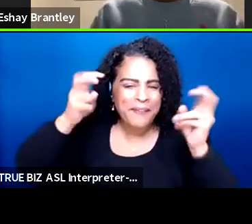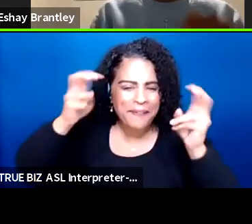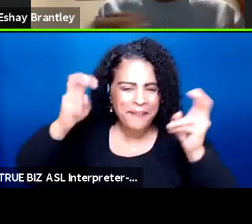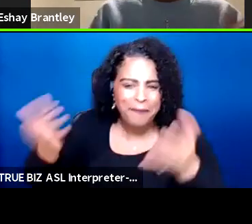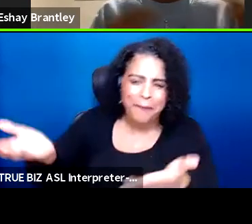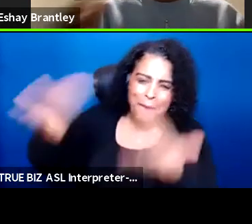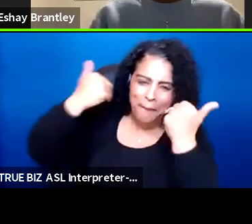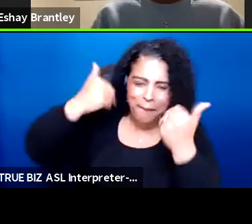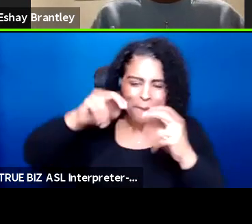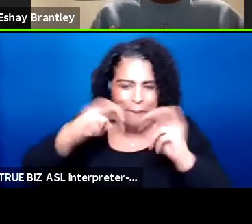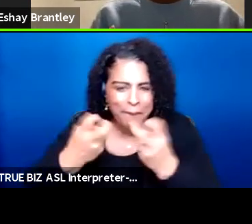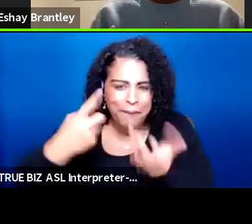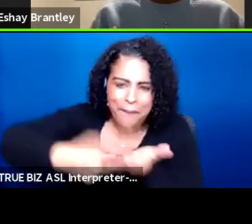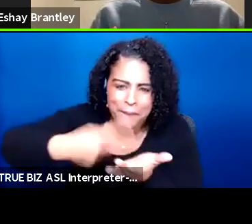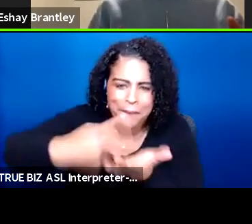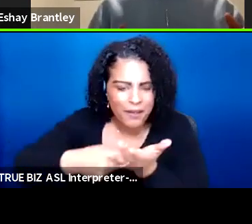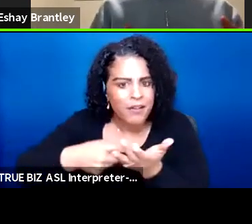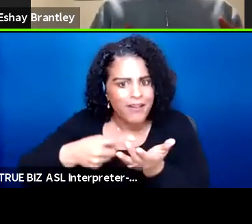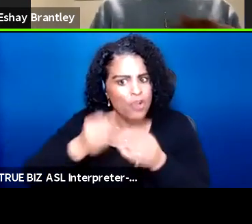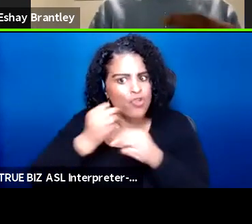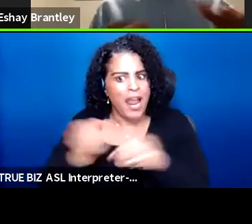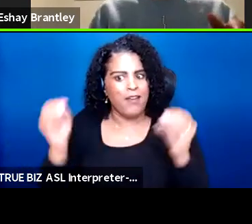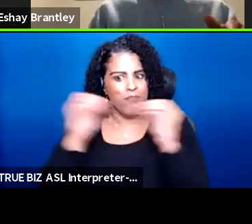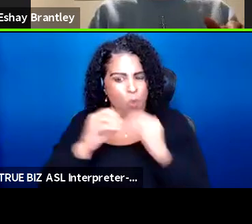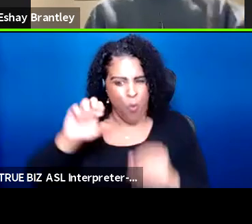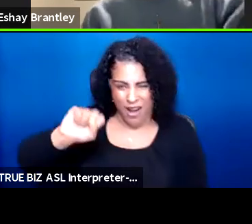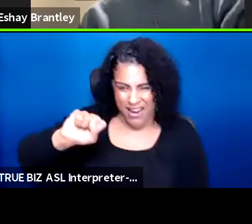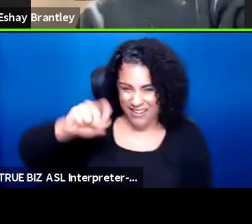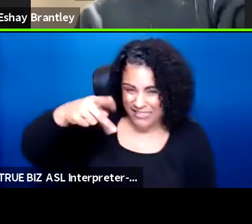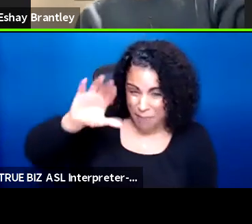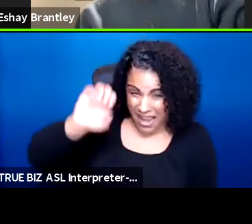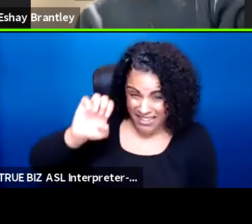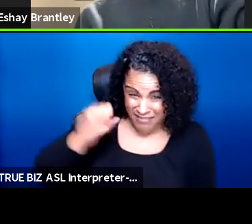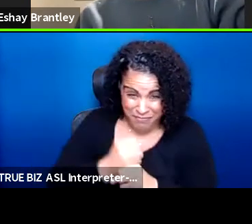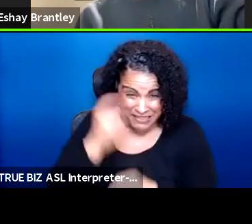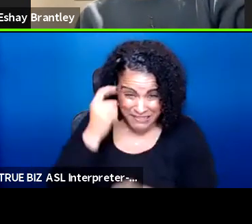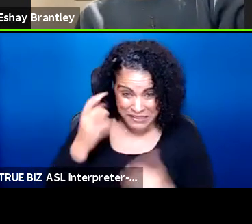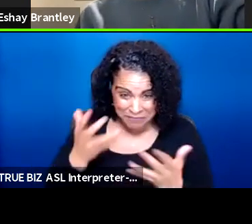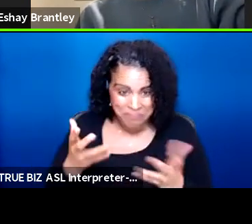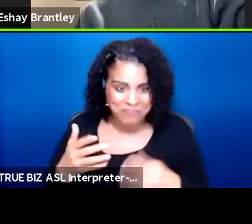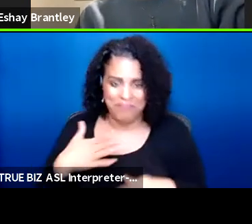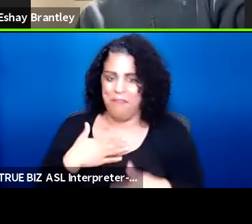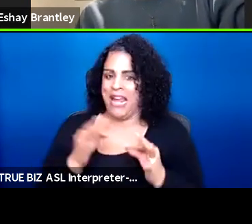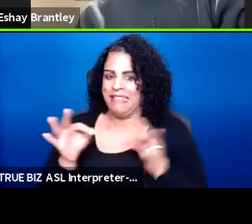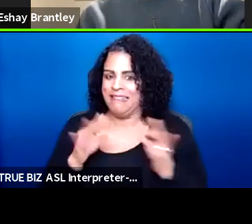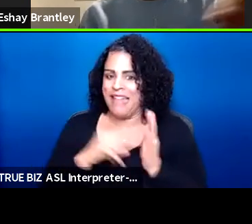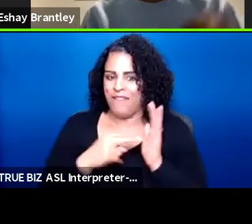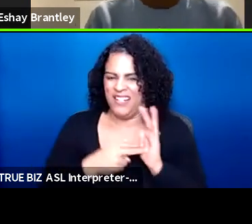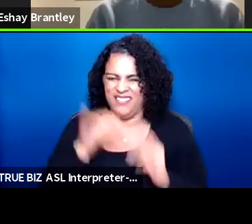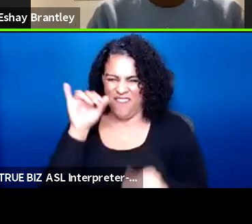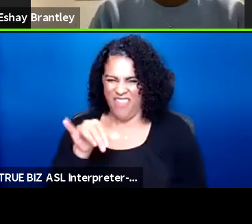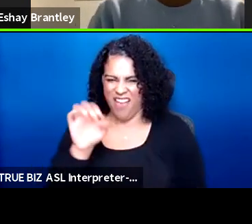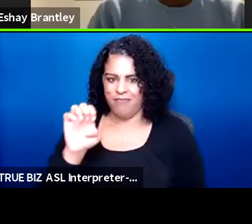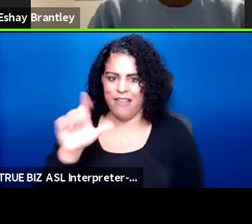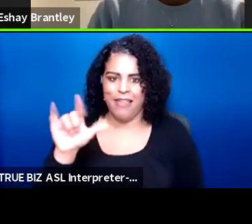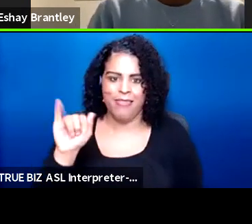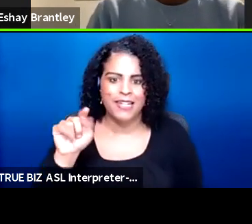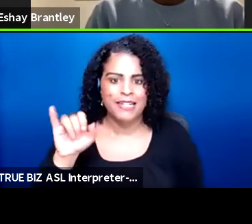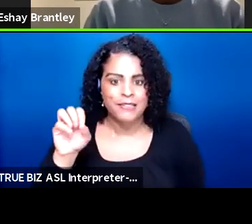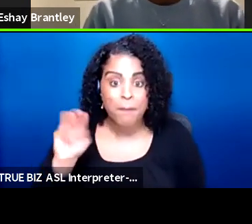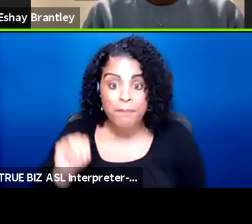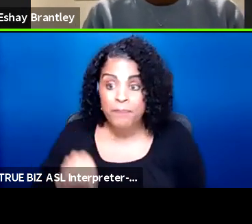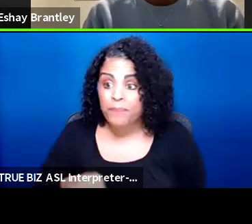creating more space, if that makes any sense. But yeah, that's my definition of elitism. Well,